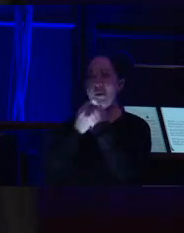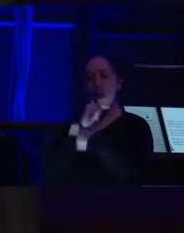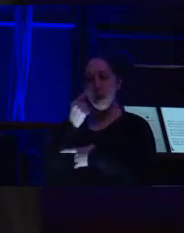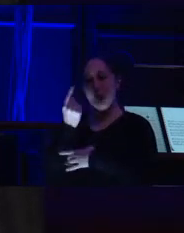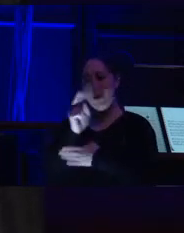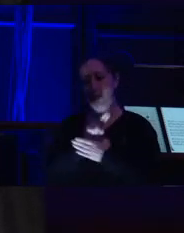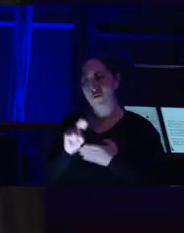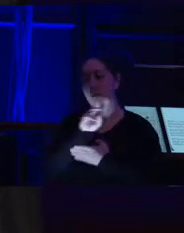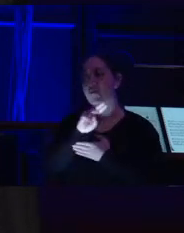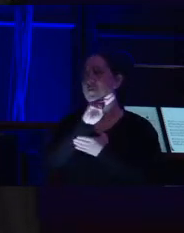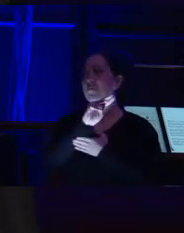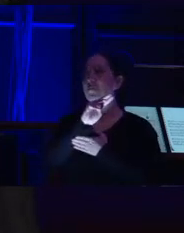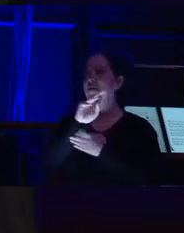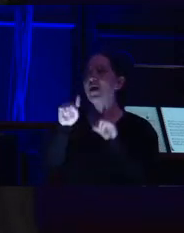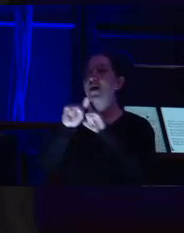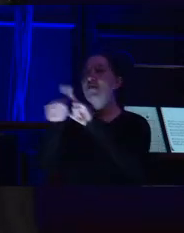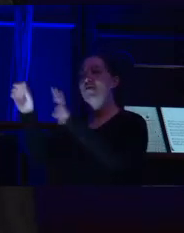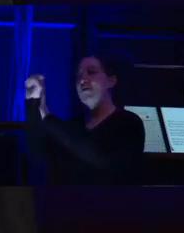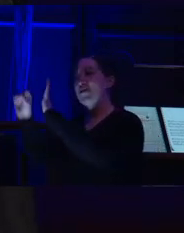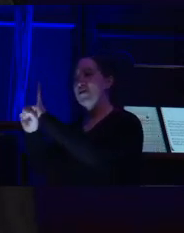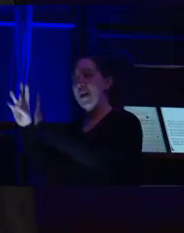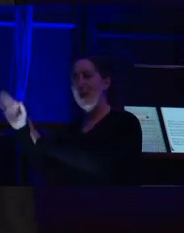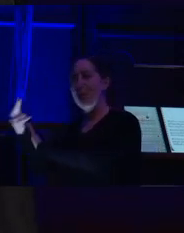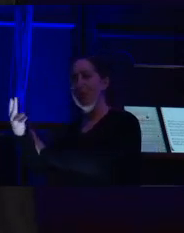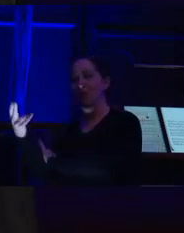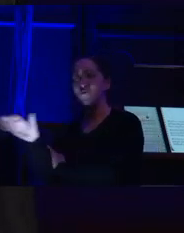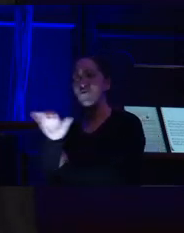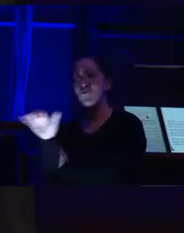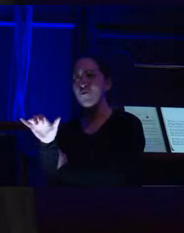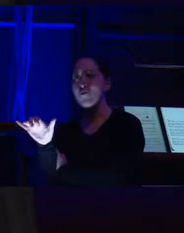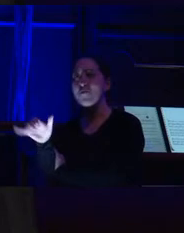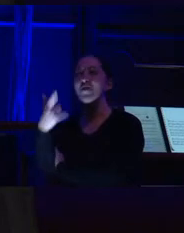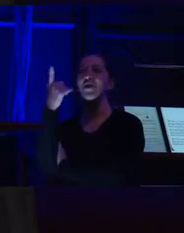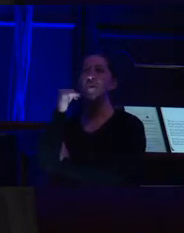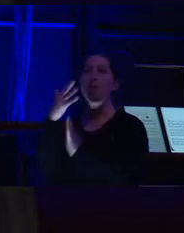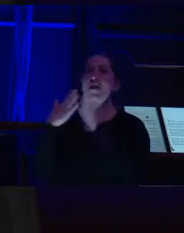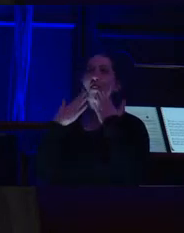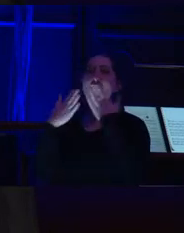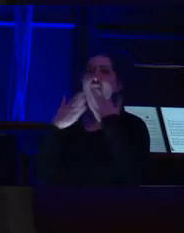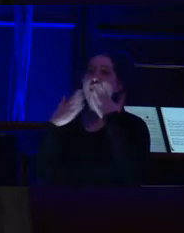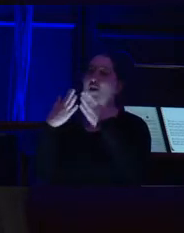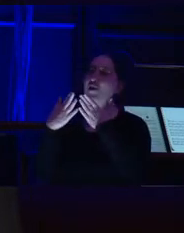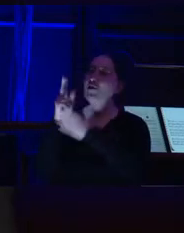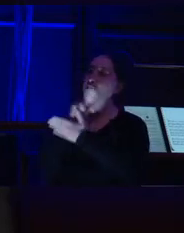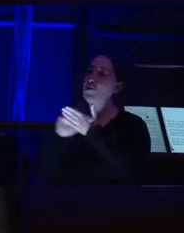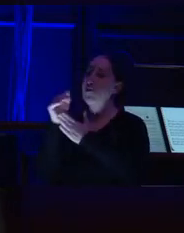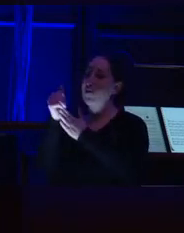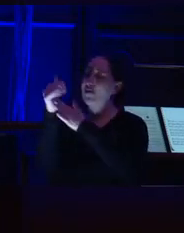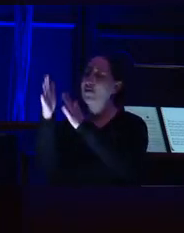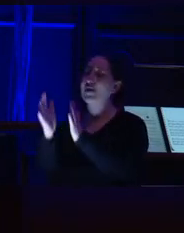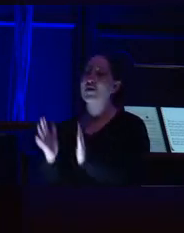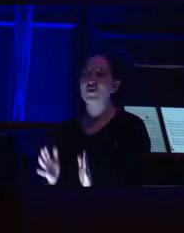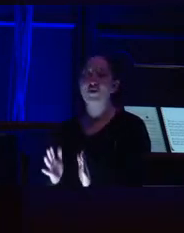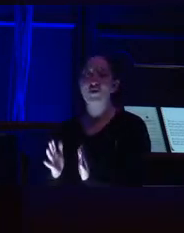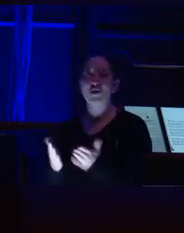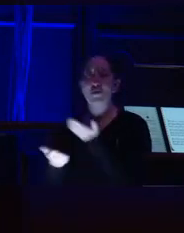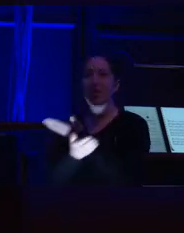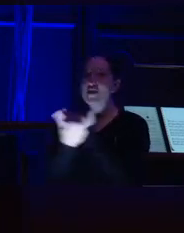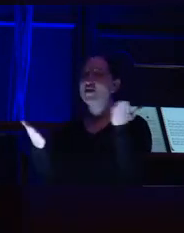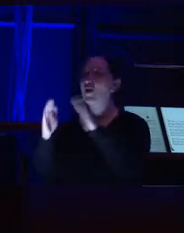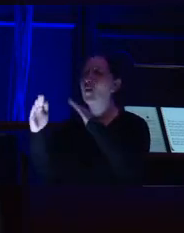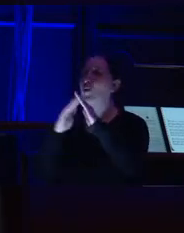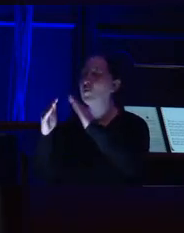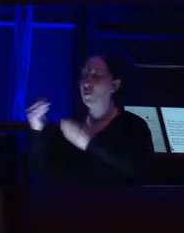of Michigan, but for the state of Michigan. So I want to thank the university, its leadership, this entire community